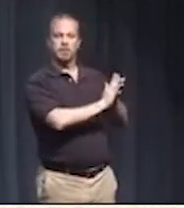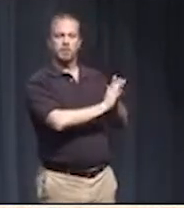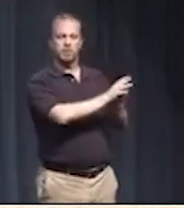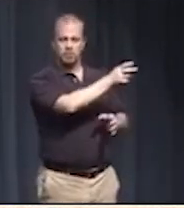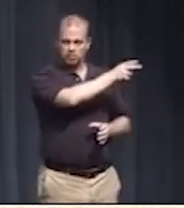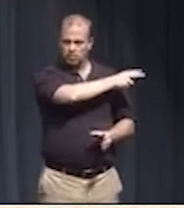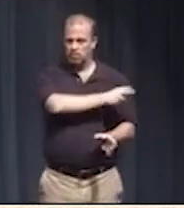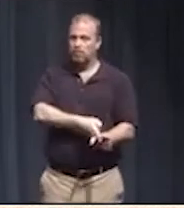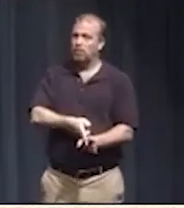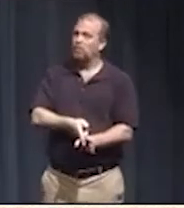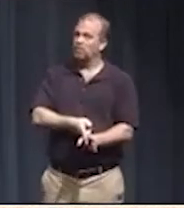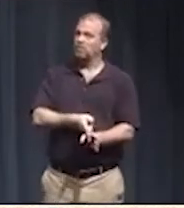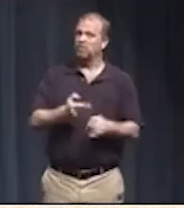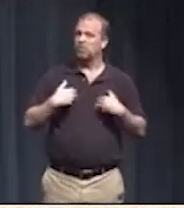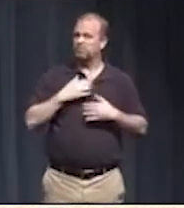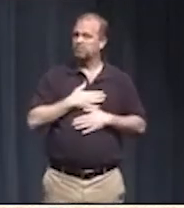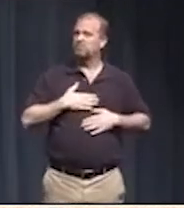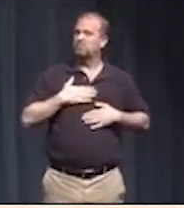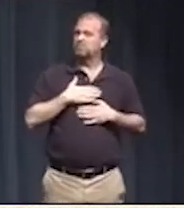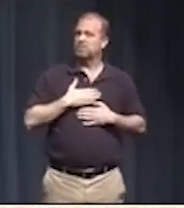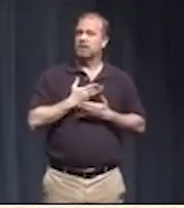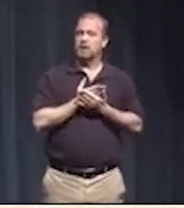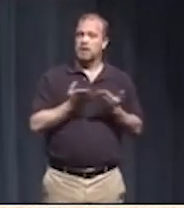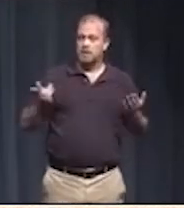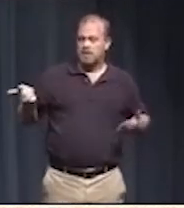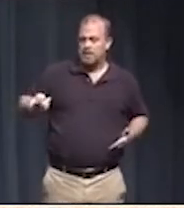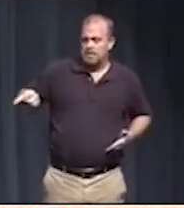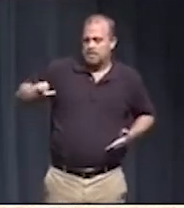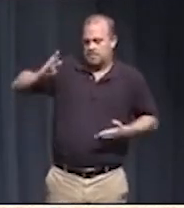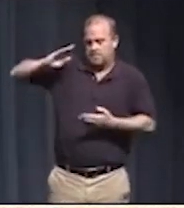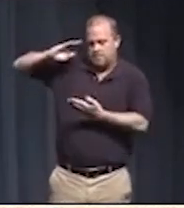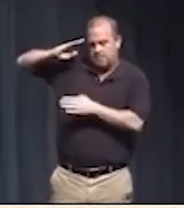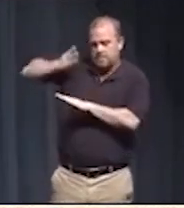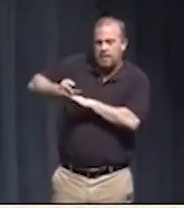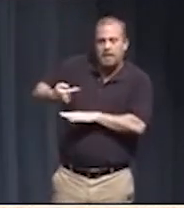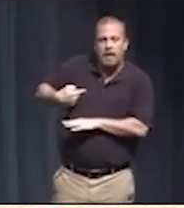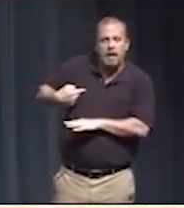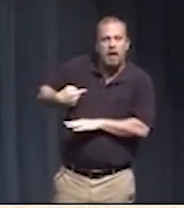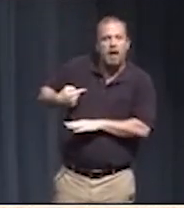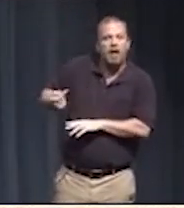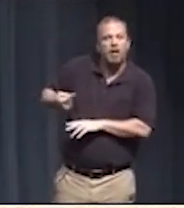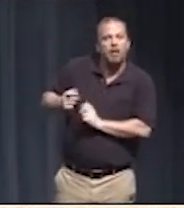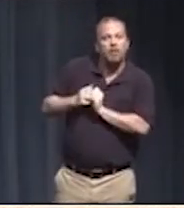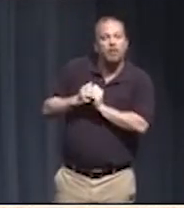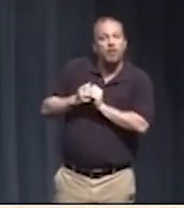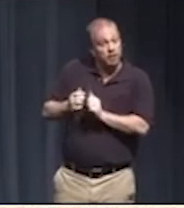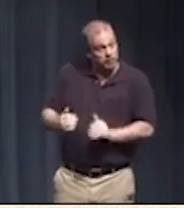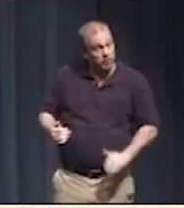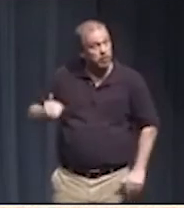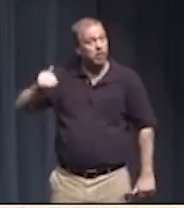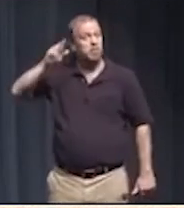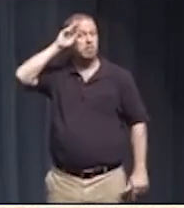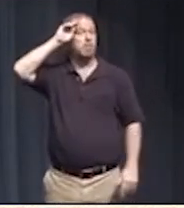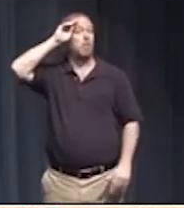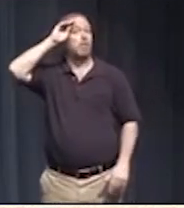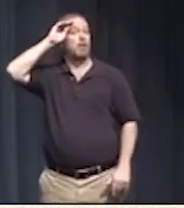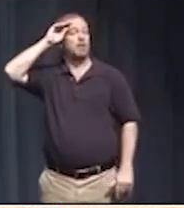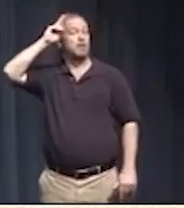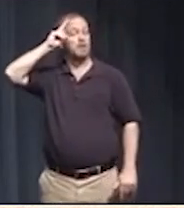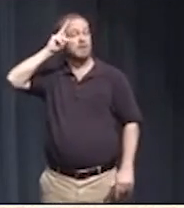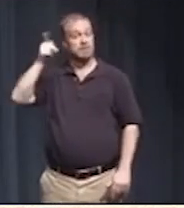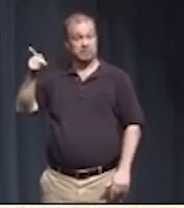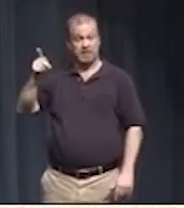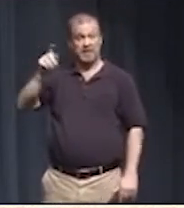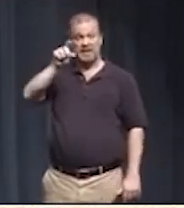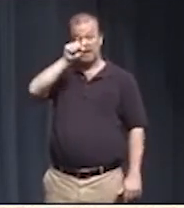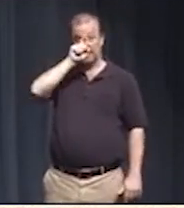ball. It was something the two of us could do together. Ian went on to Boy Scouts. He's an Eagle Scout.